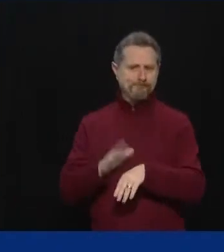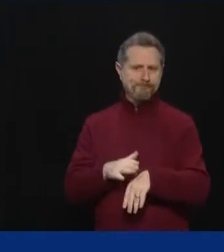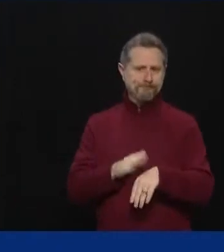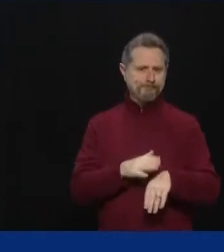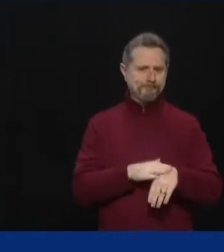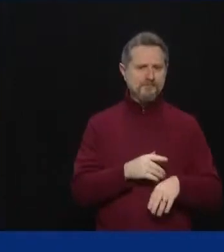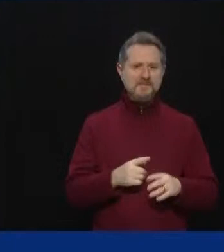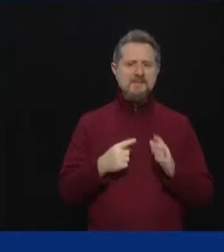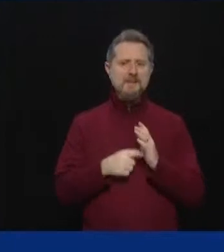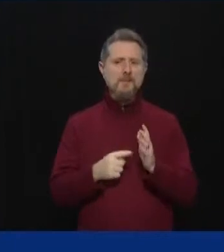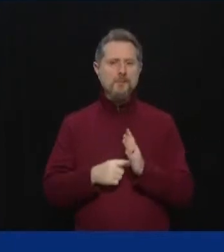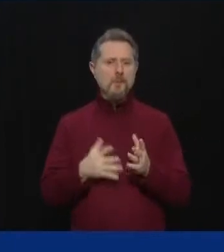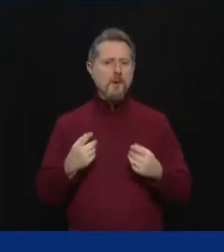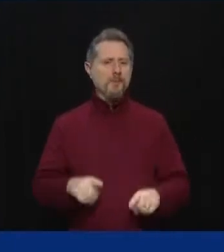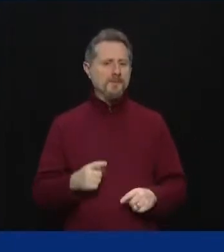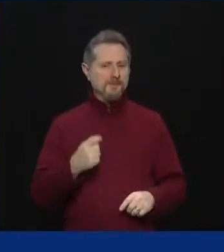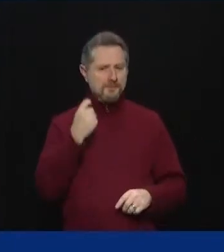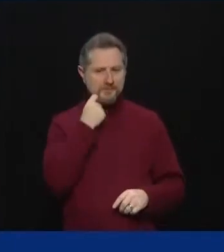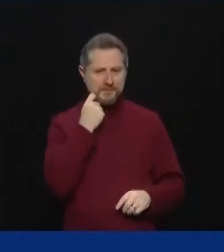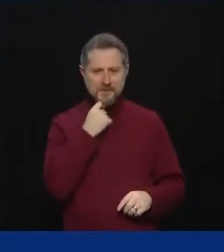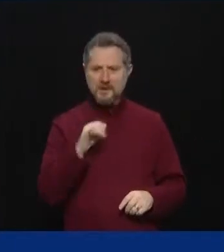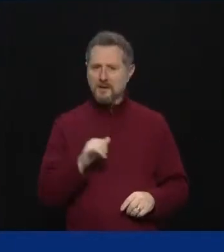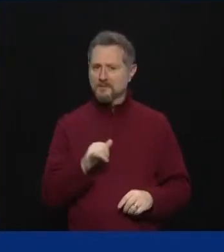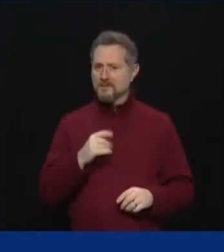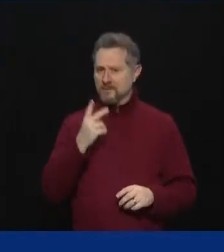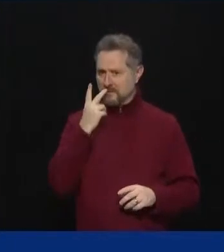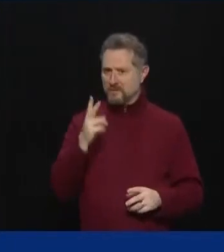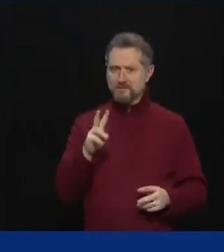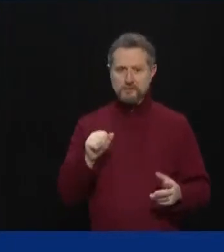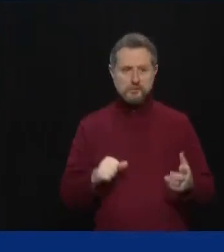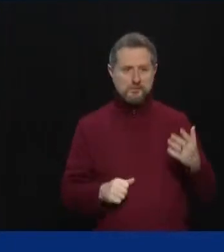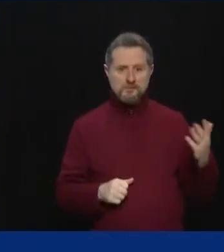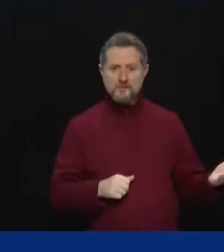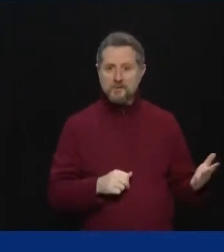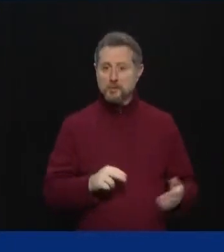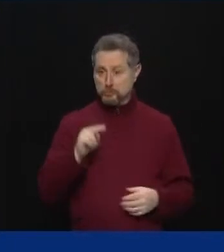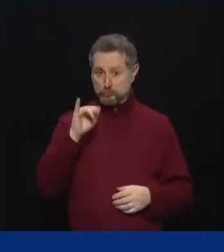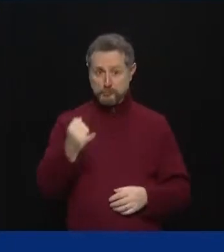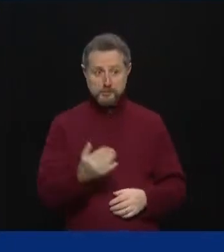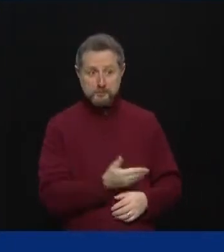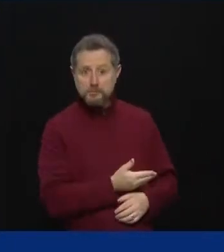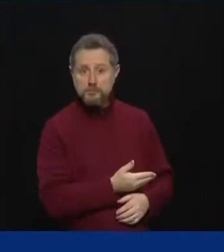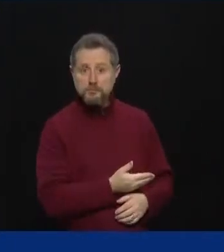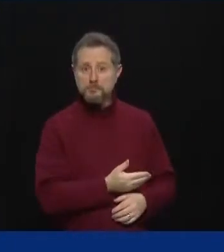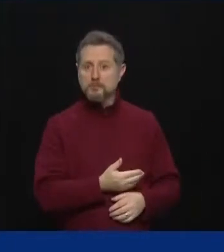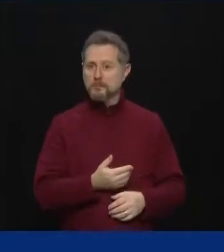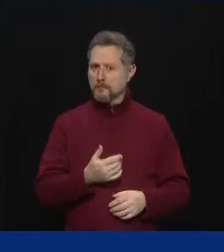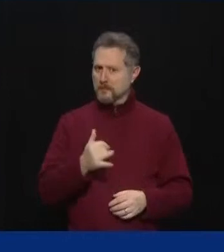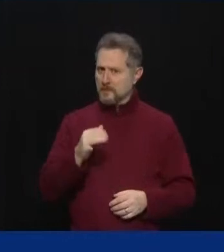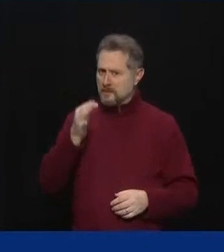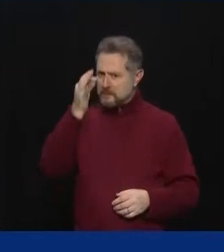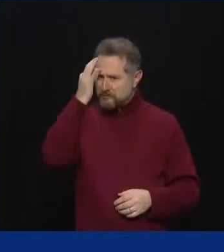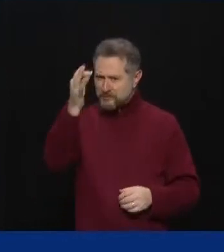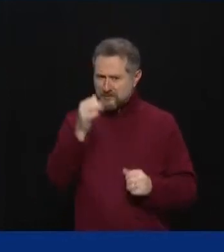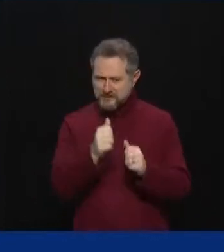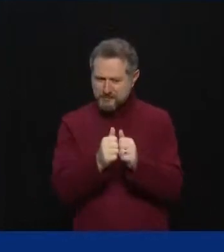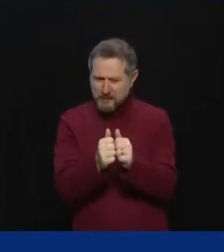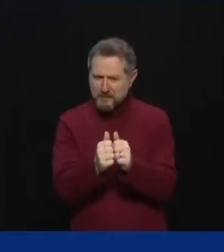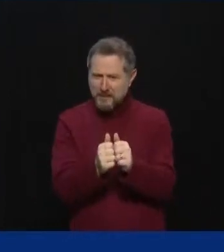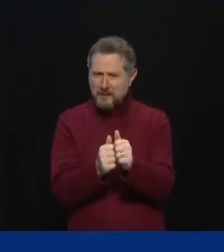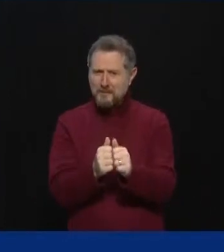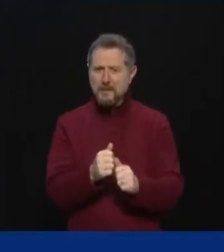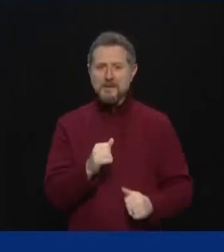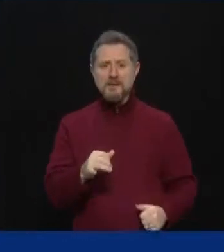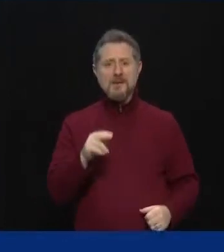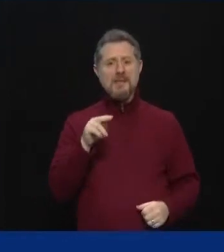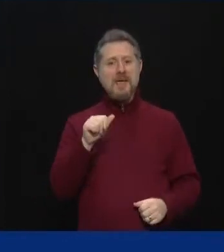what can happen in places like Virginia and in places like New Jersey, which was very close, and what we saw in Nassau County,